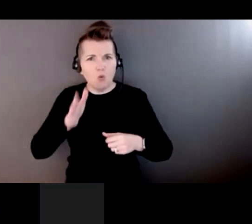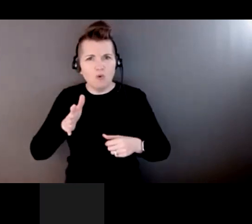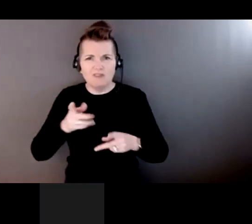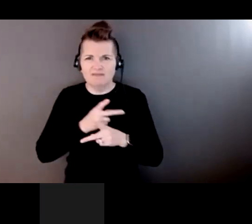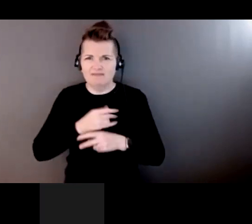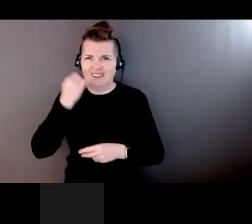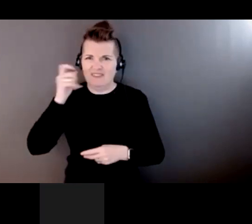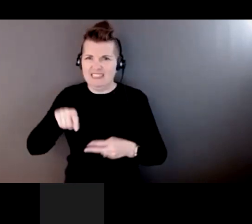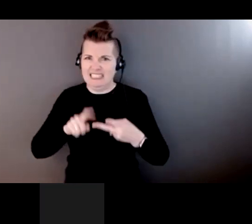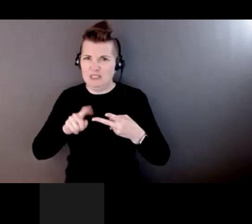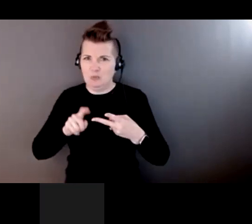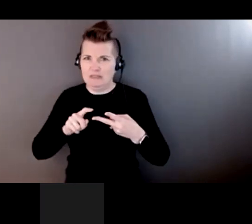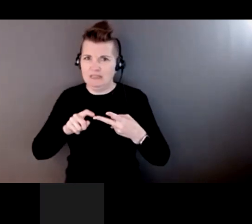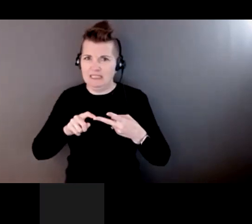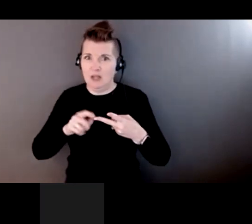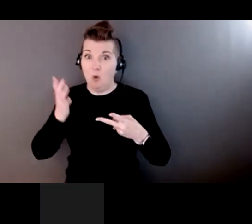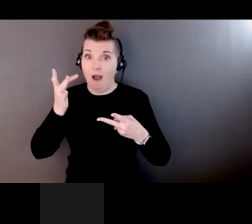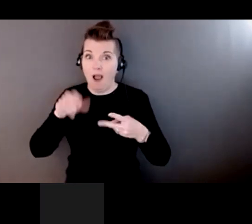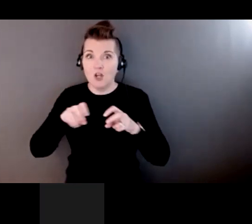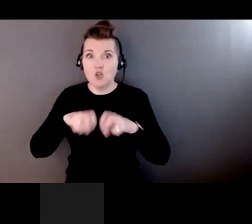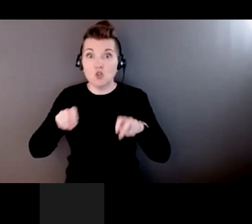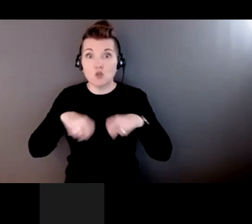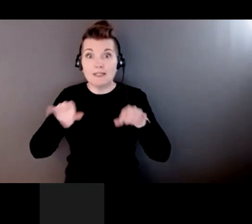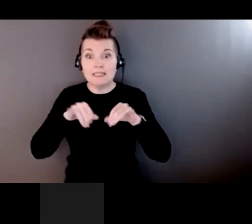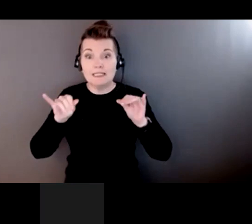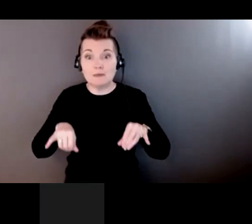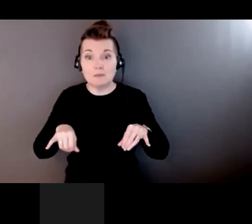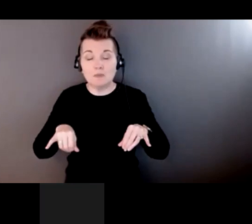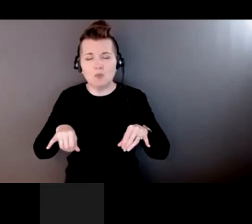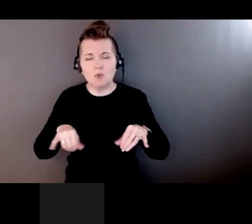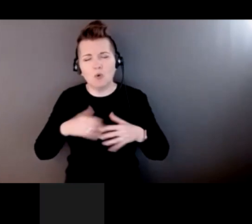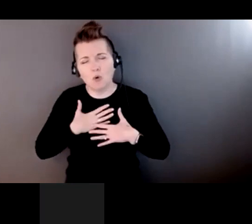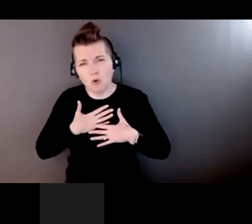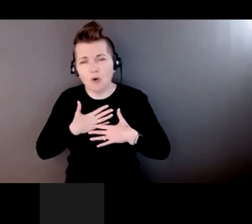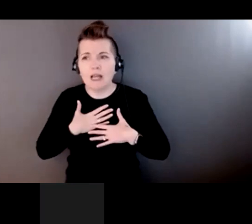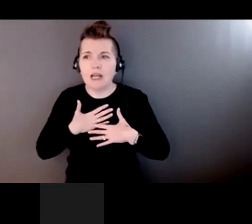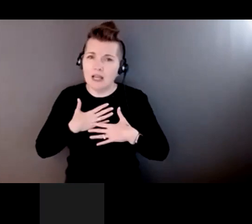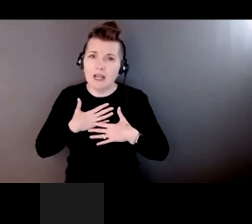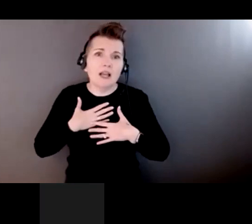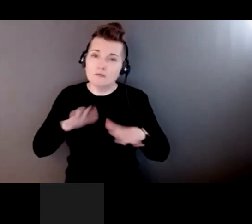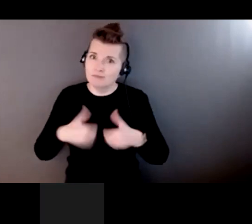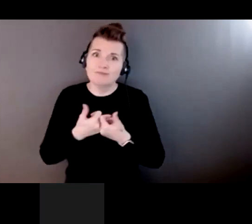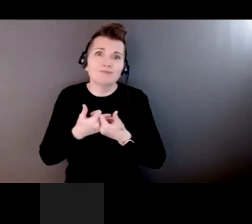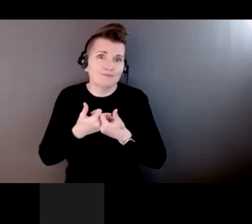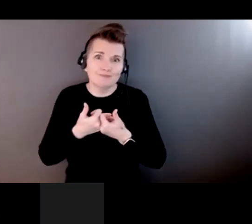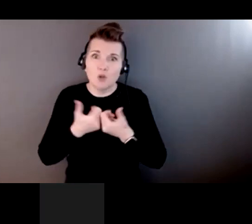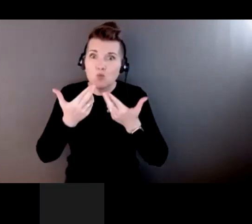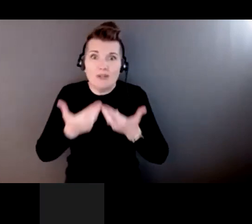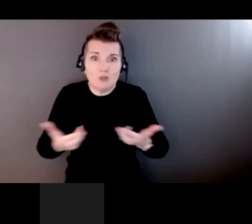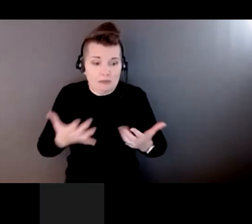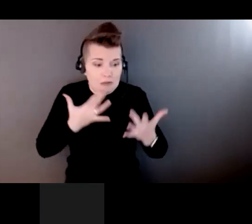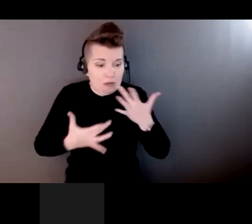because access to the jury system, it's very difficult sometimes. The resources aren't there.